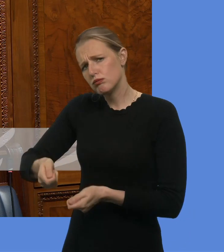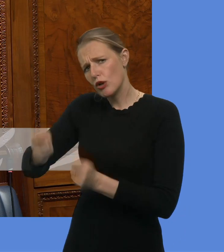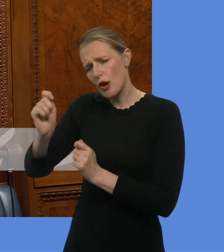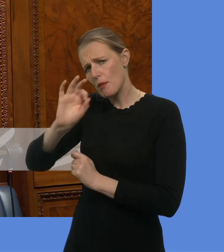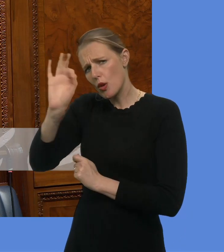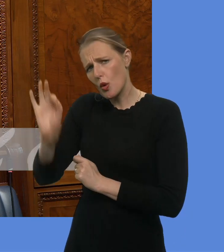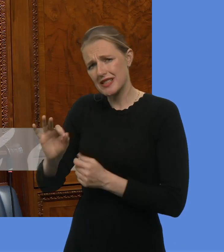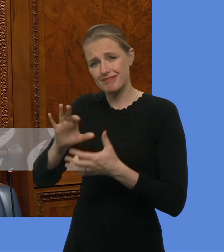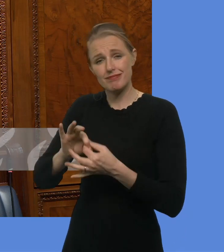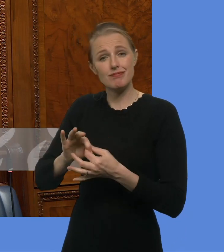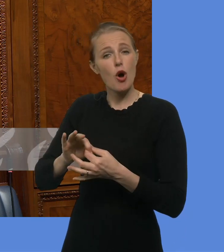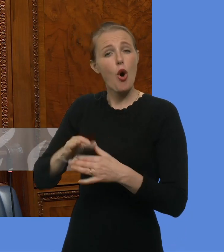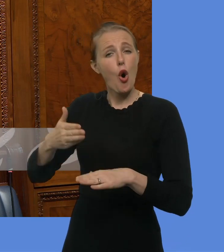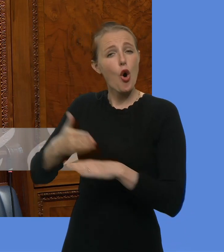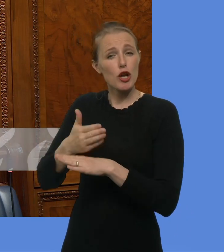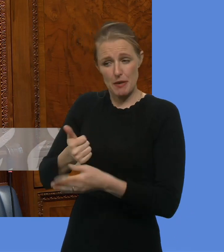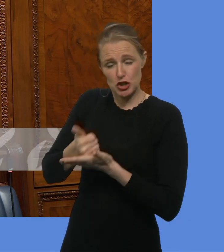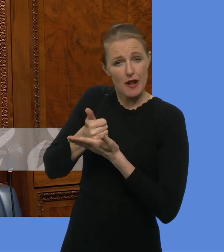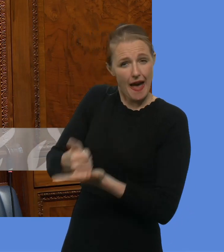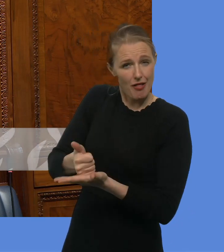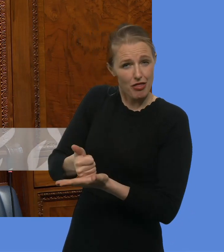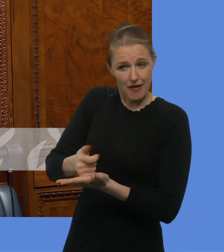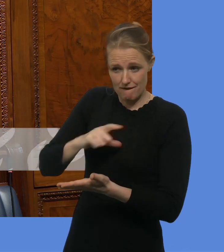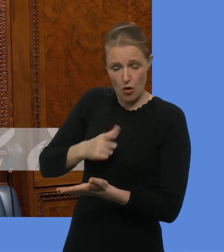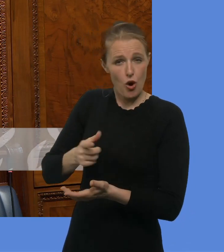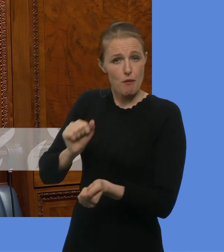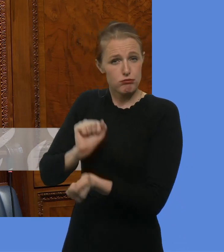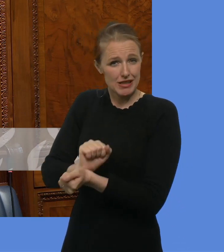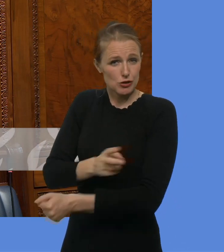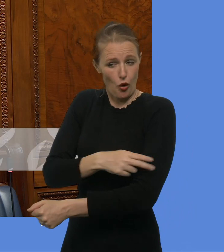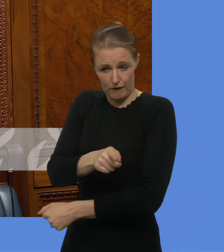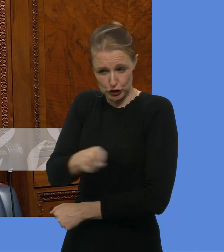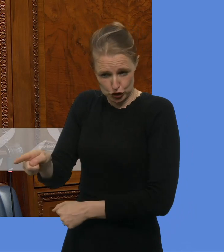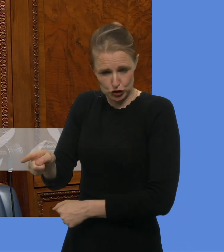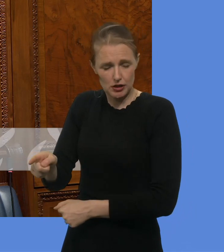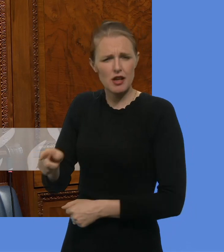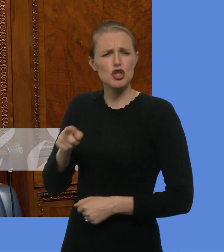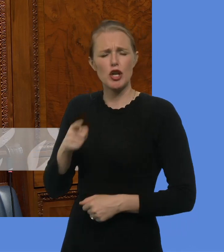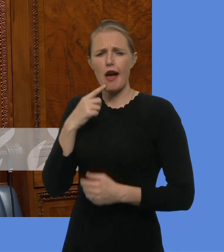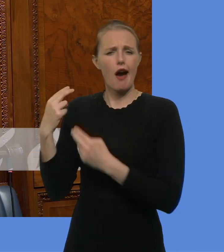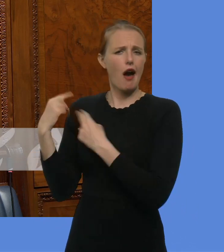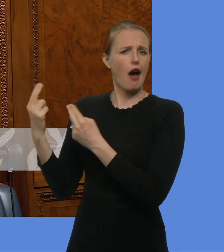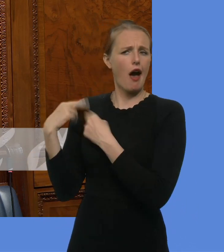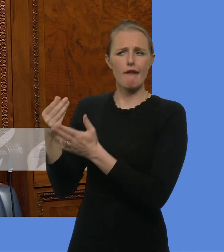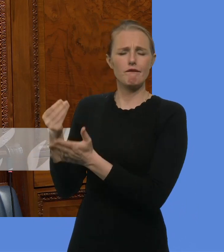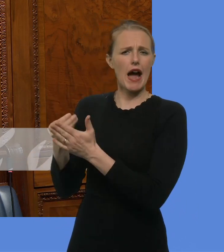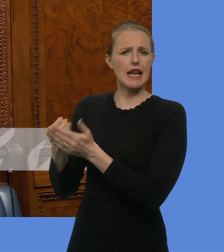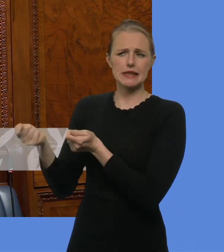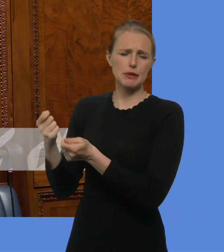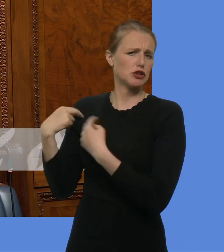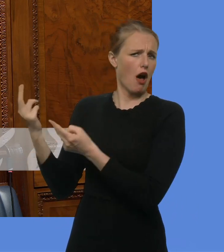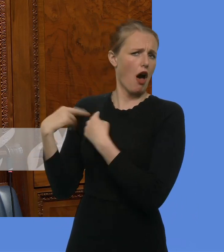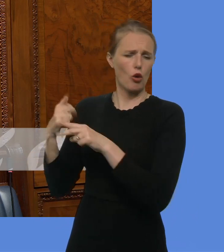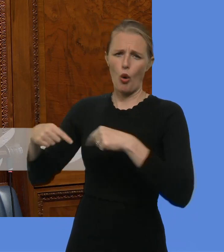about occupational health, but she referred it to the fact that it was an issue to do with the Finance Minister and not her. Where does her